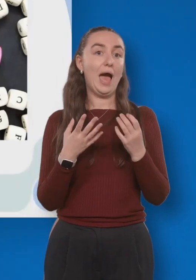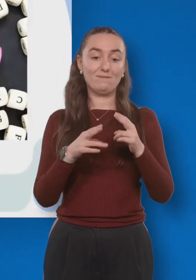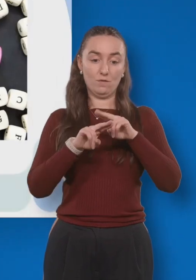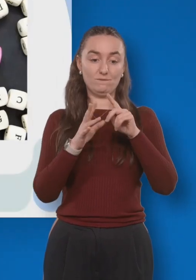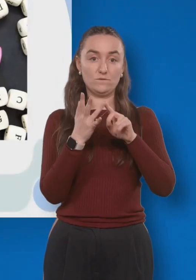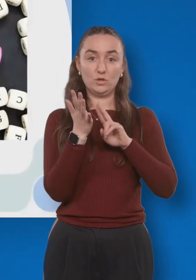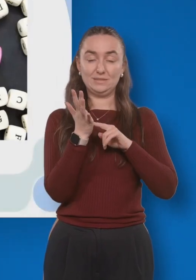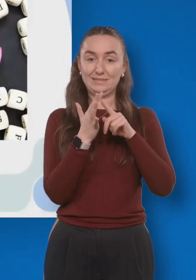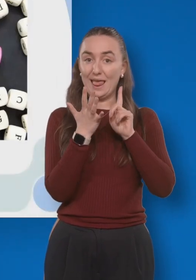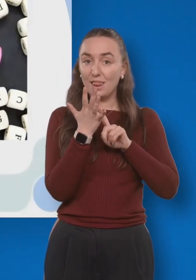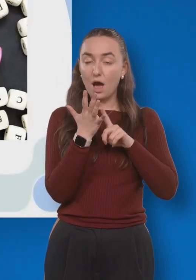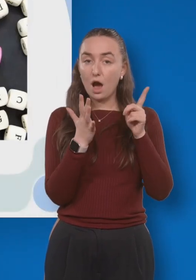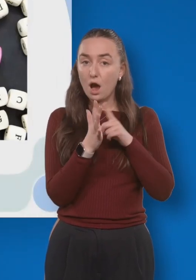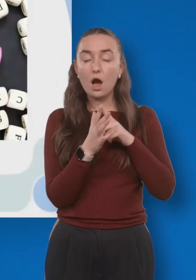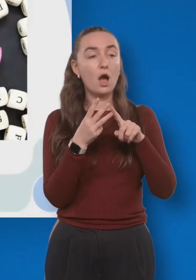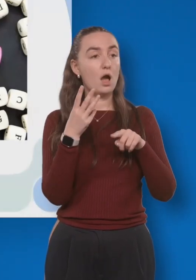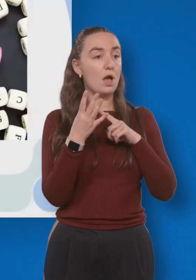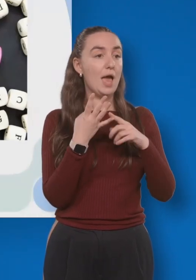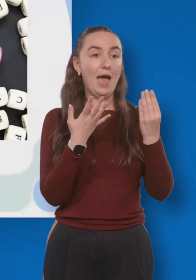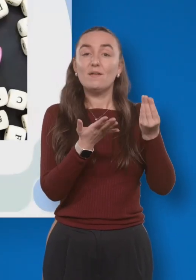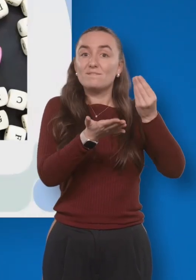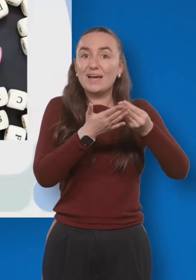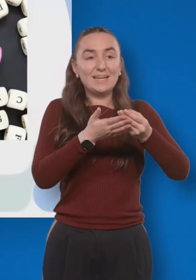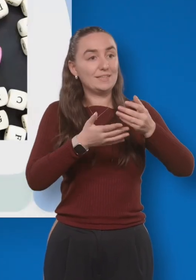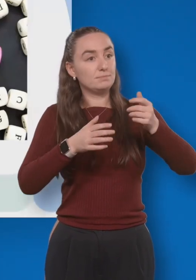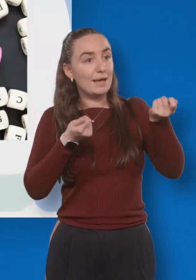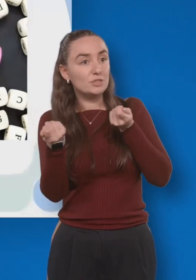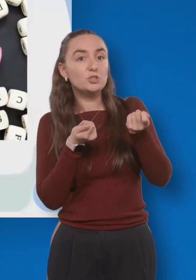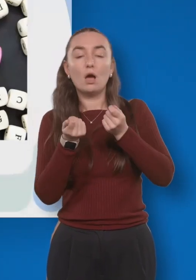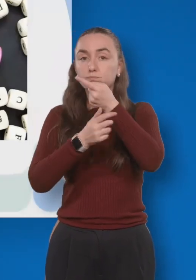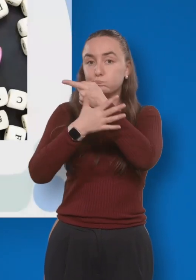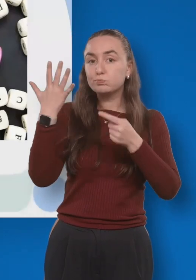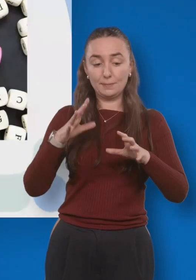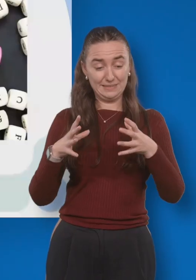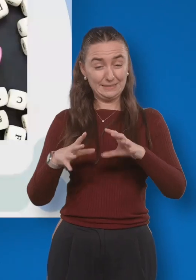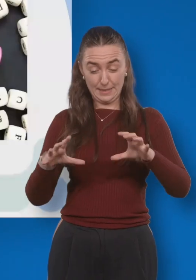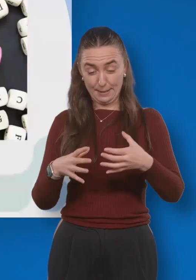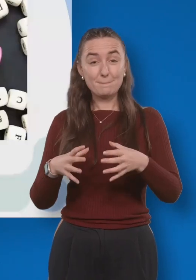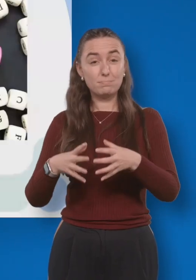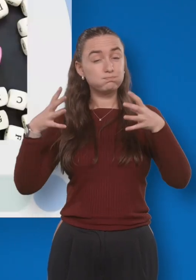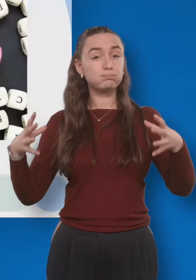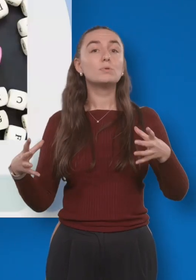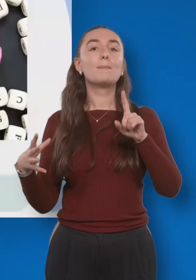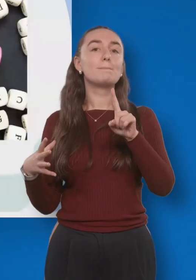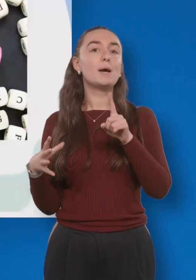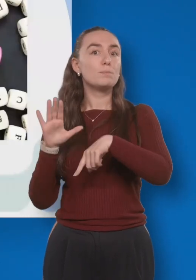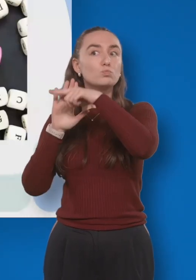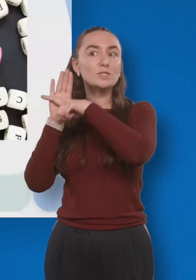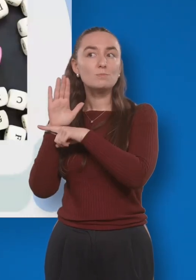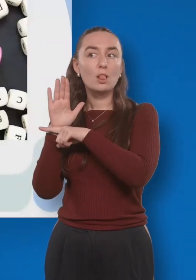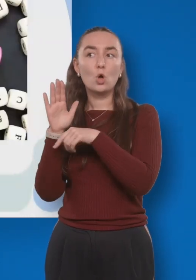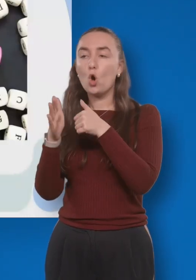senior officer, and also Lizzie, our project manager, and we have a finance manager. So we're a big team. But all of these principles apply even if